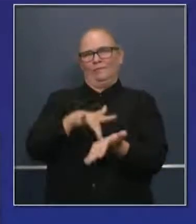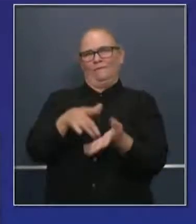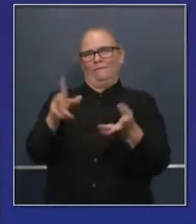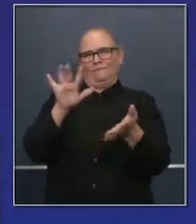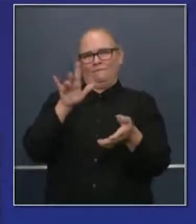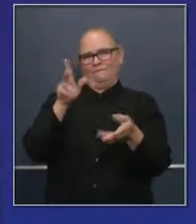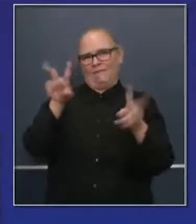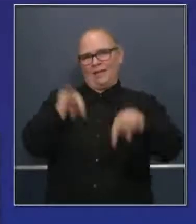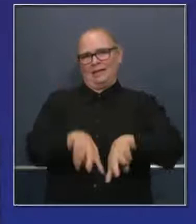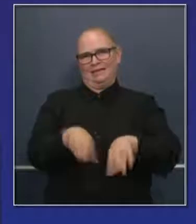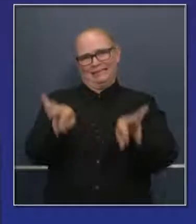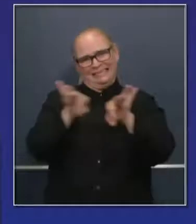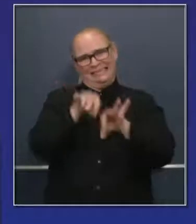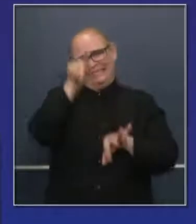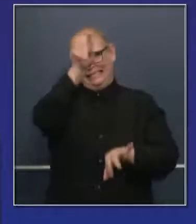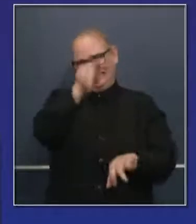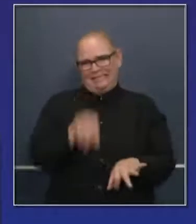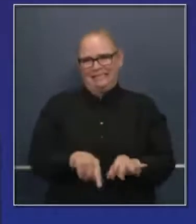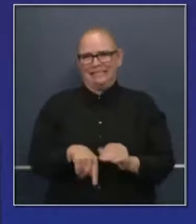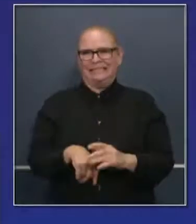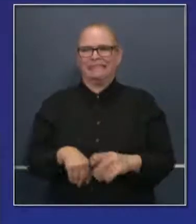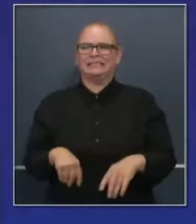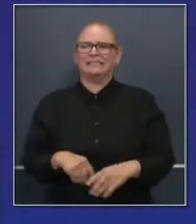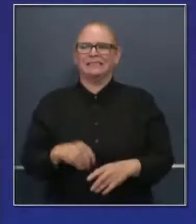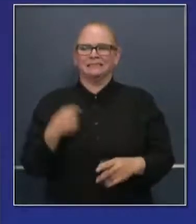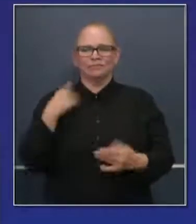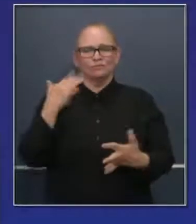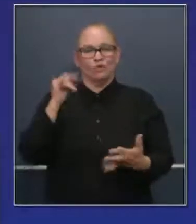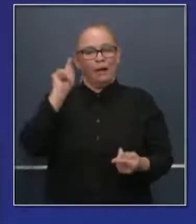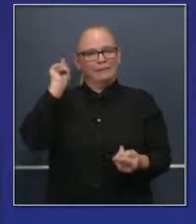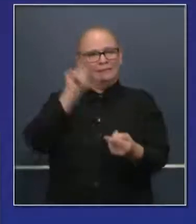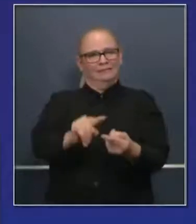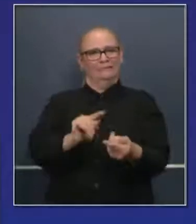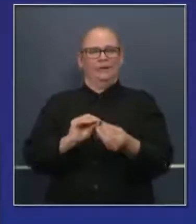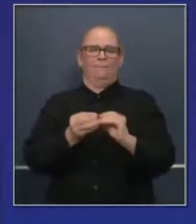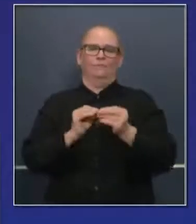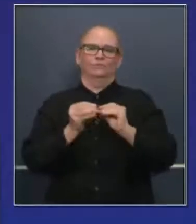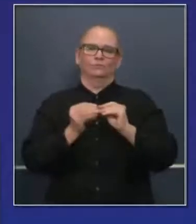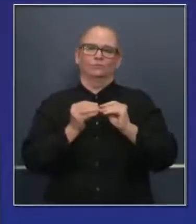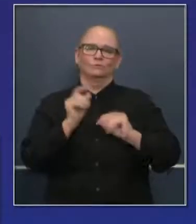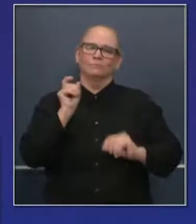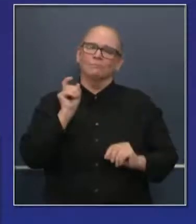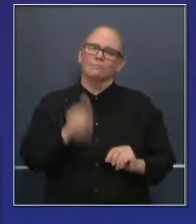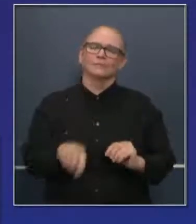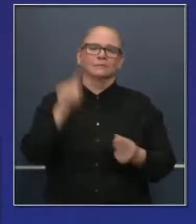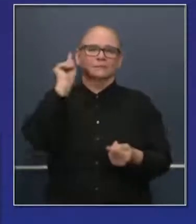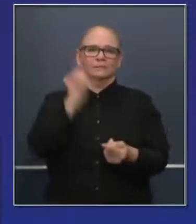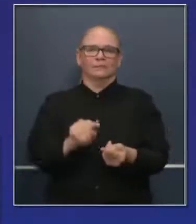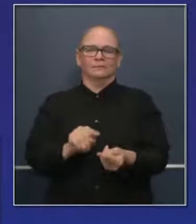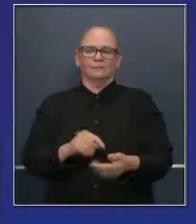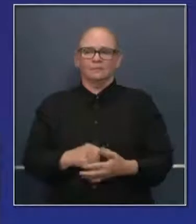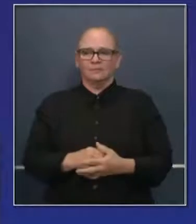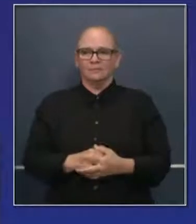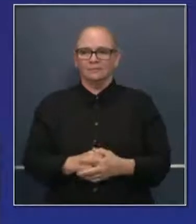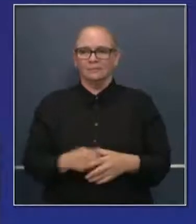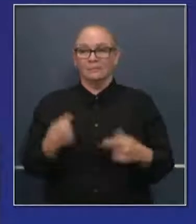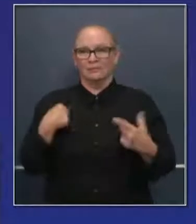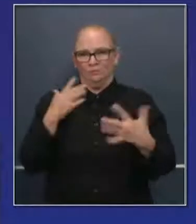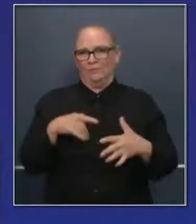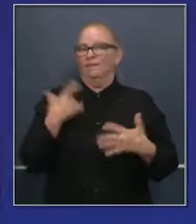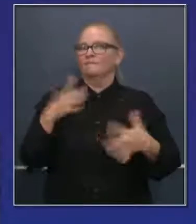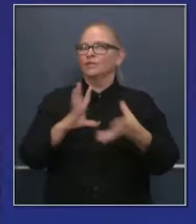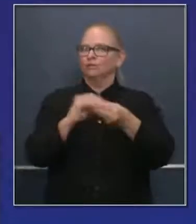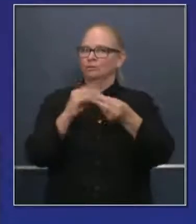approach to addressing the concerns in the Valley. And so that's exactly what we highlighted last week. We built